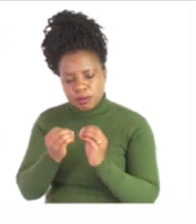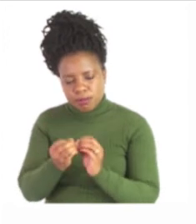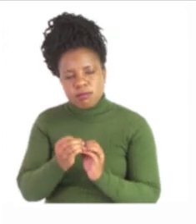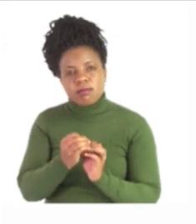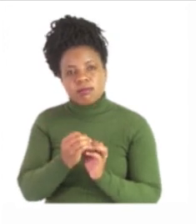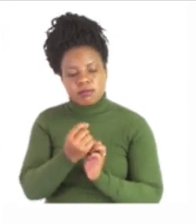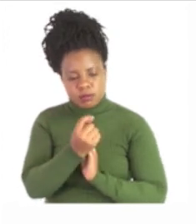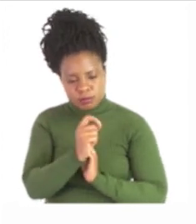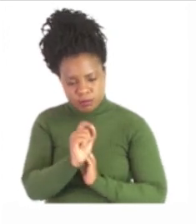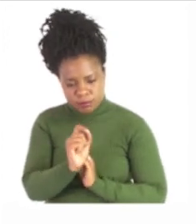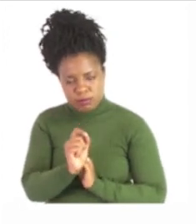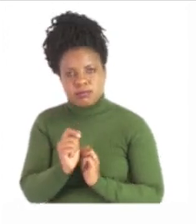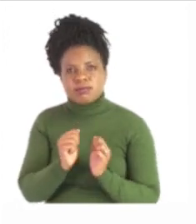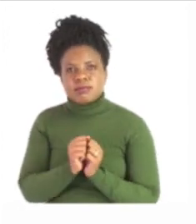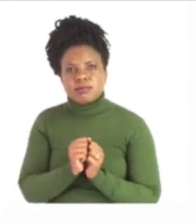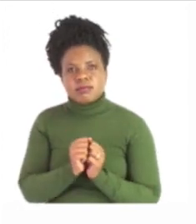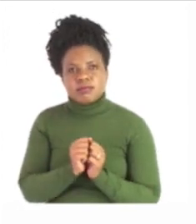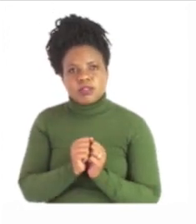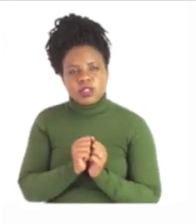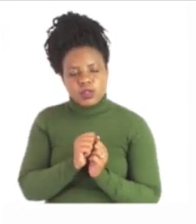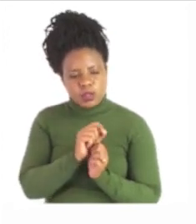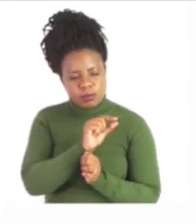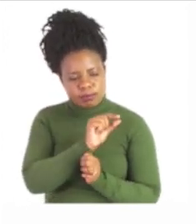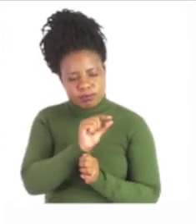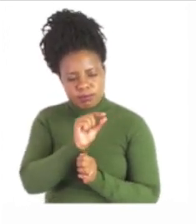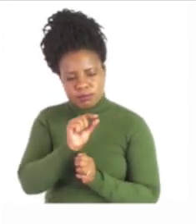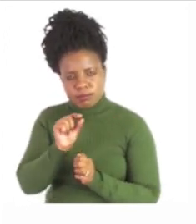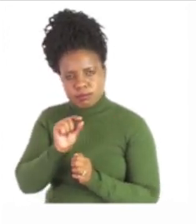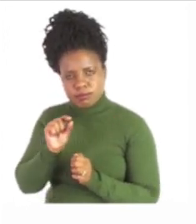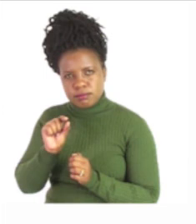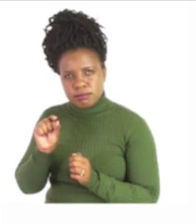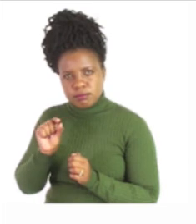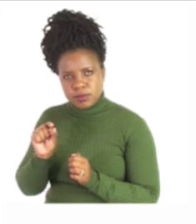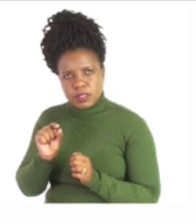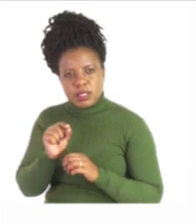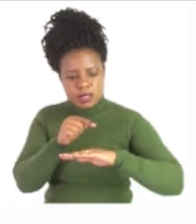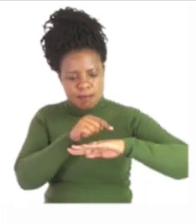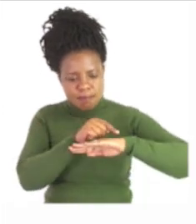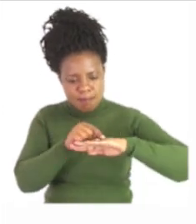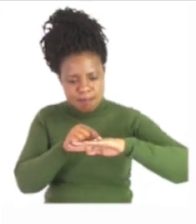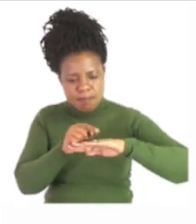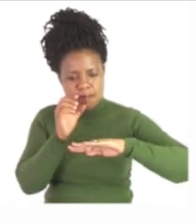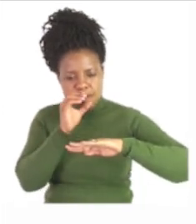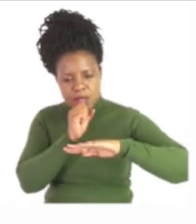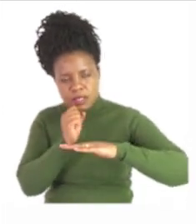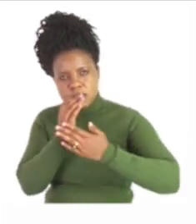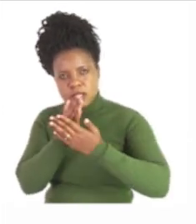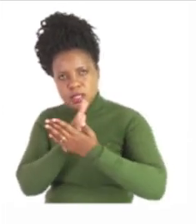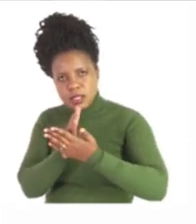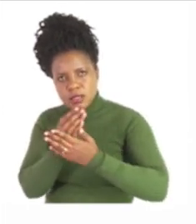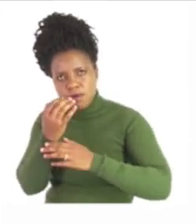below. So there is a list there, there is a space, and there is 4, there is space,